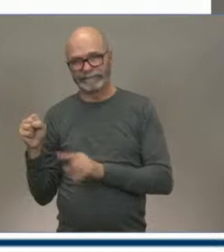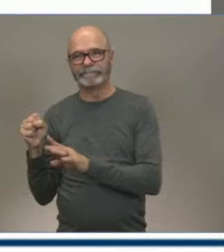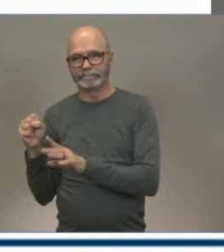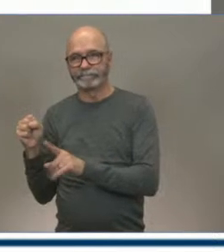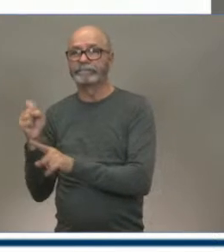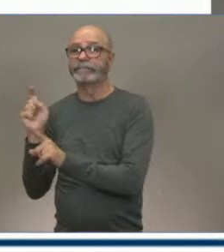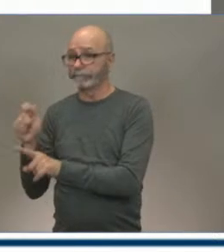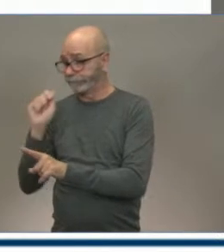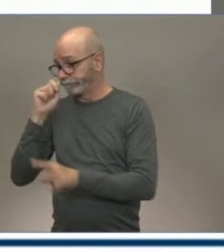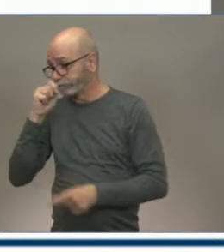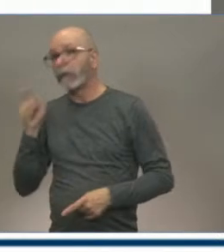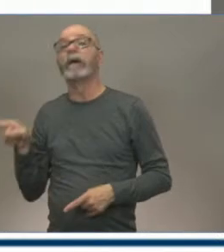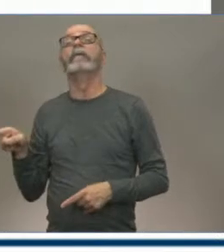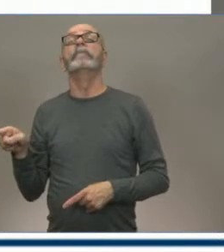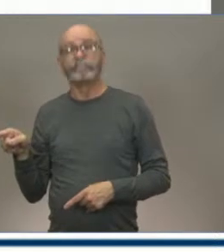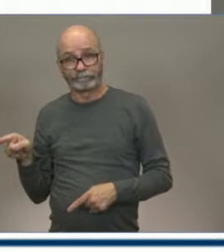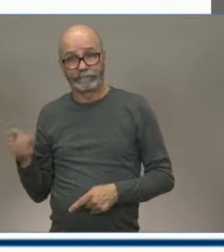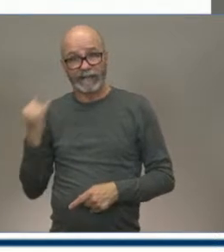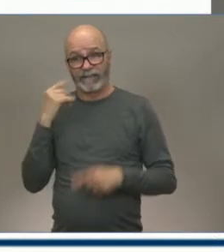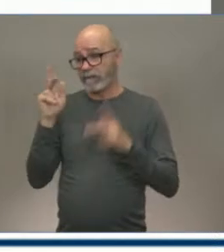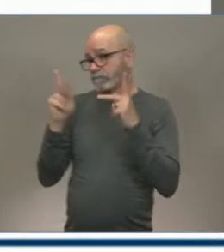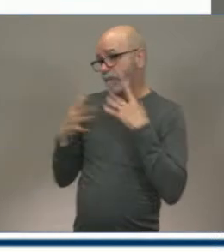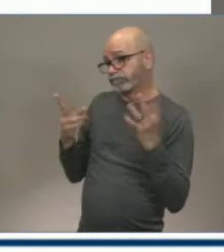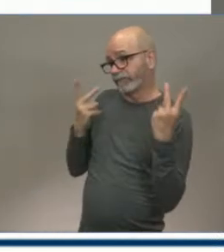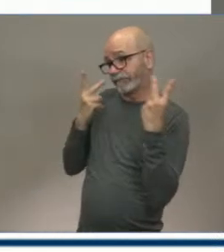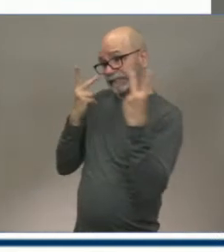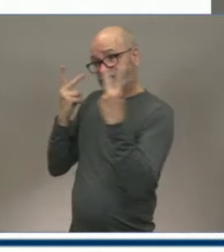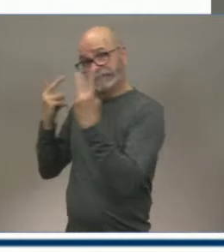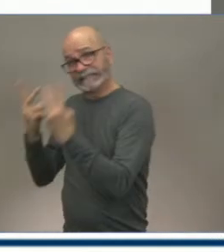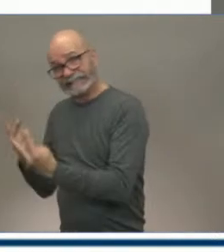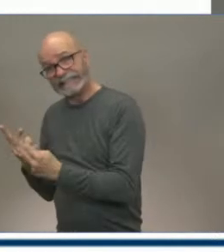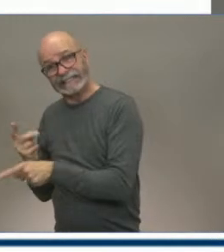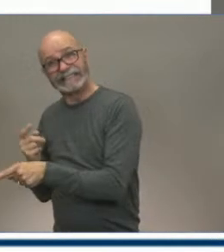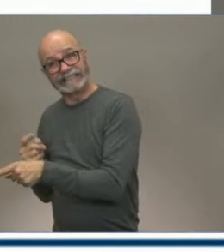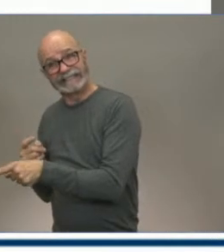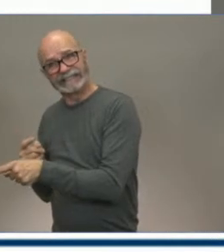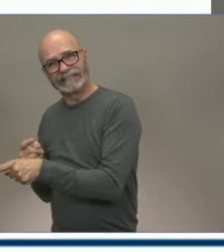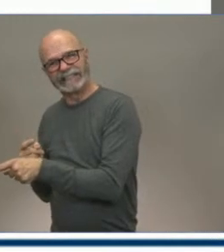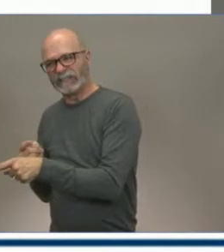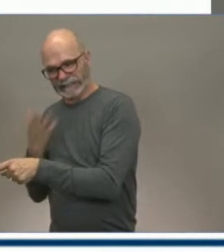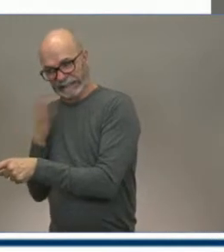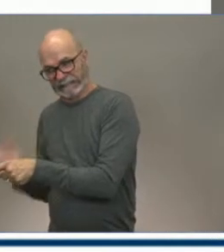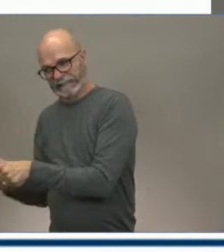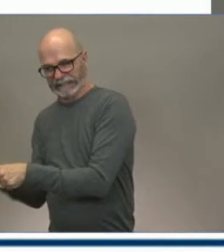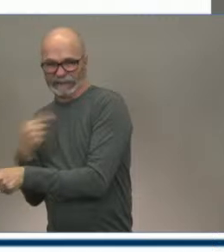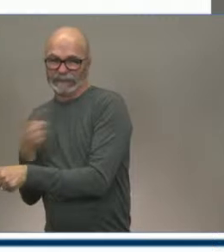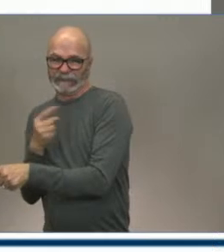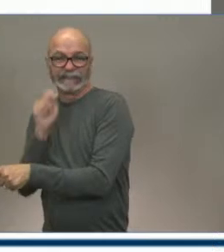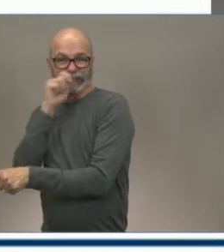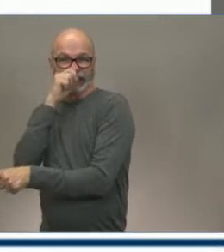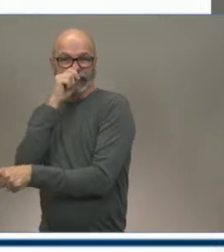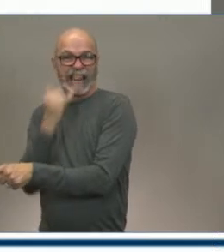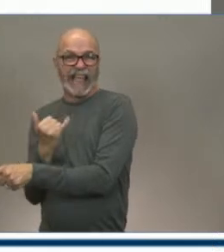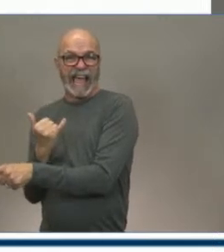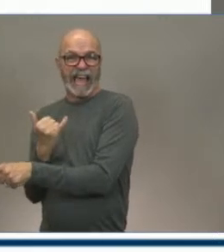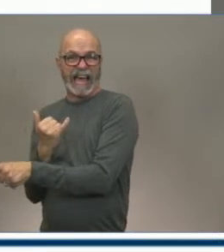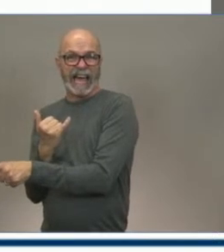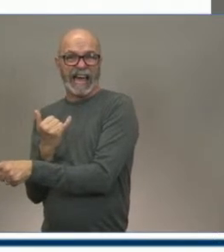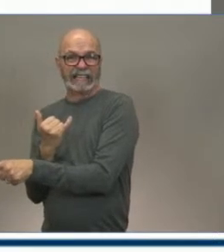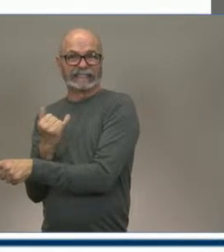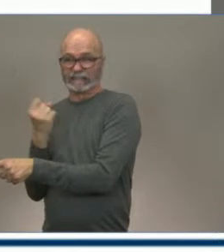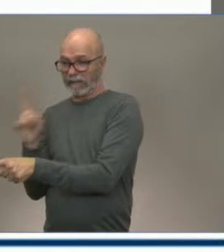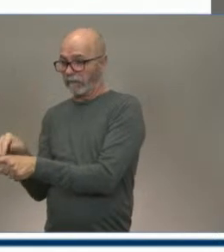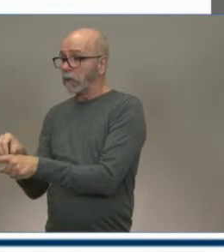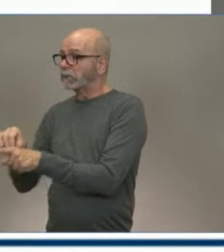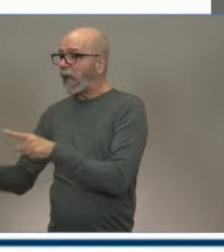New Brunswick who've been in your home, you don't need to isolate while you're waiting for your test result. It's important that we're asking Nova Scotians